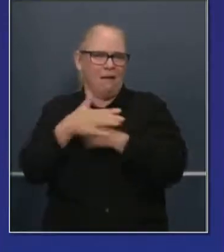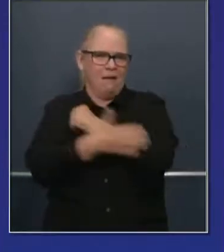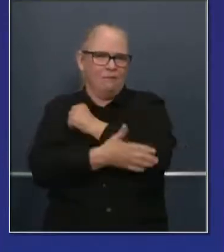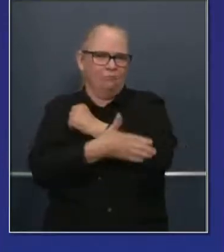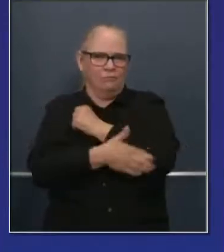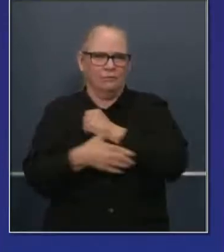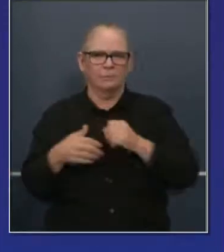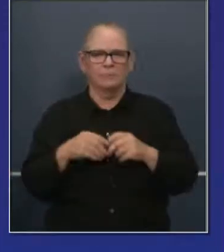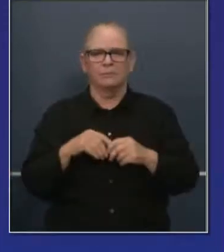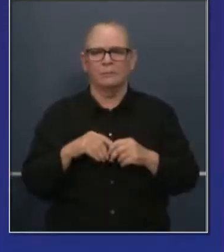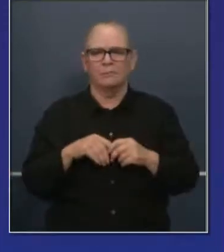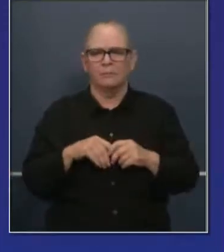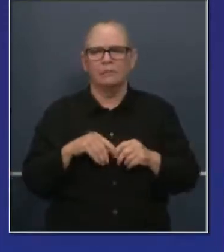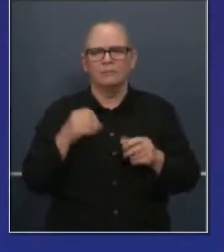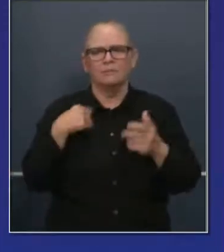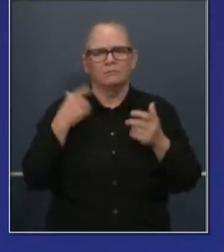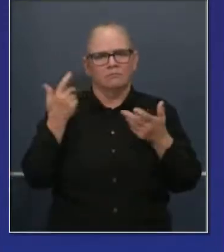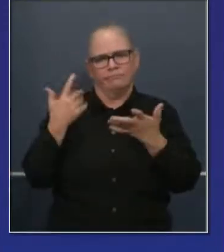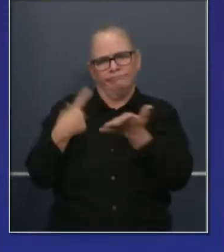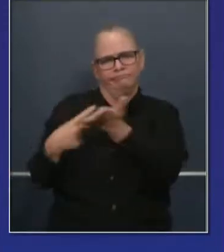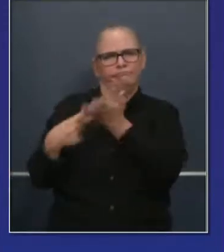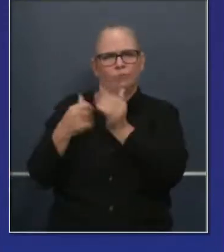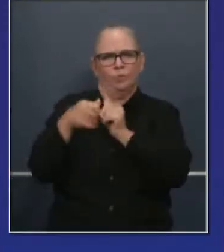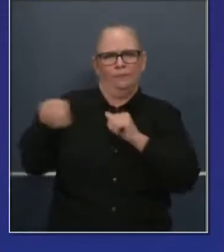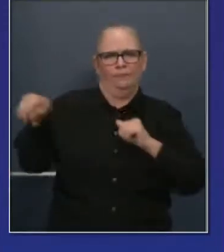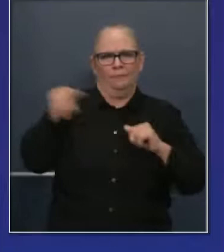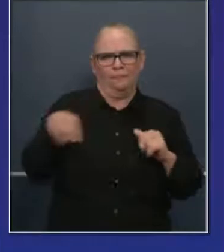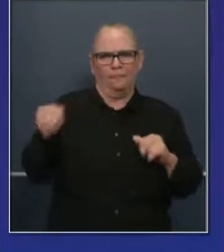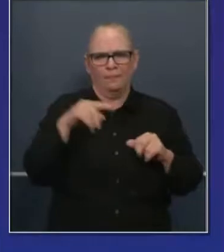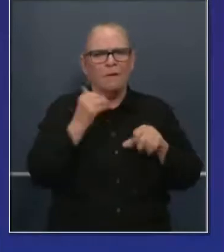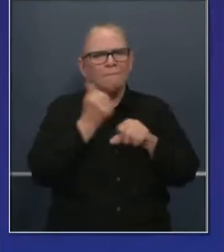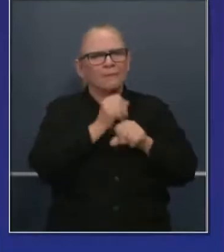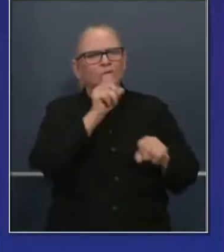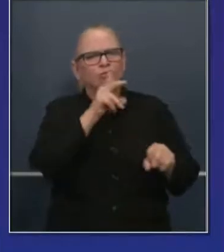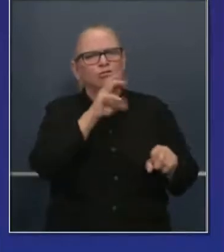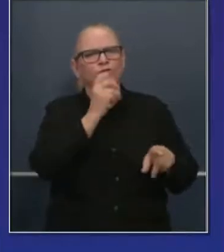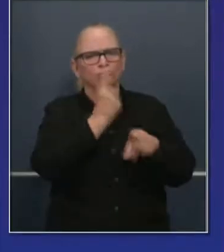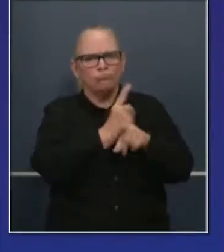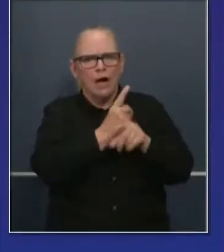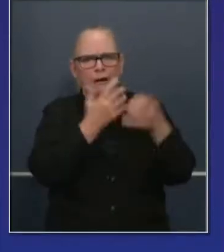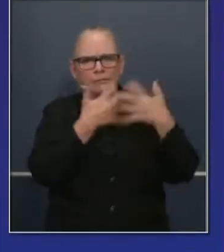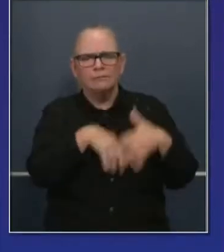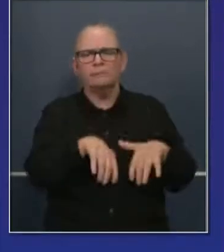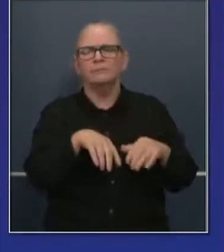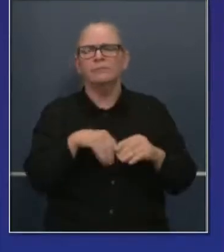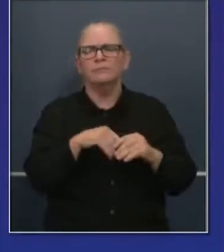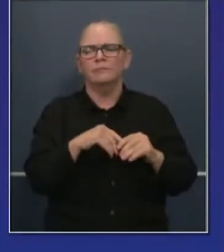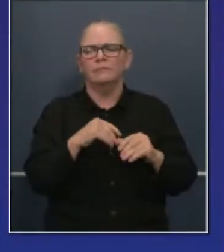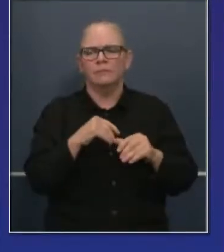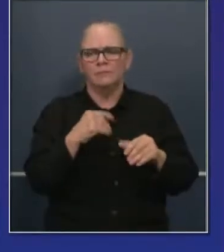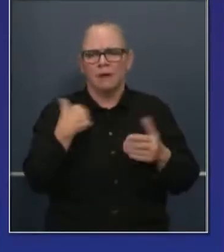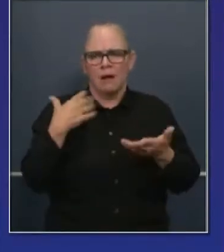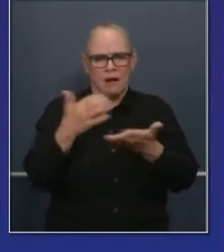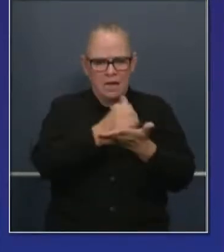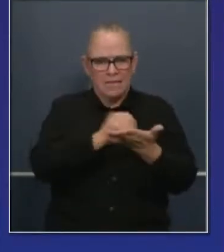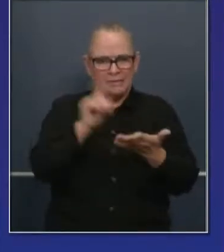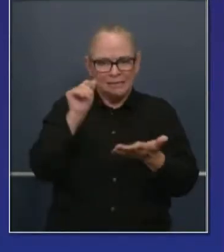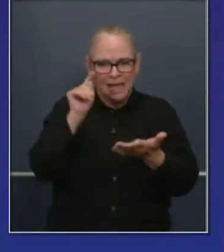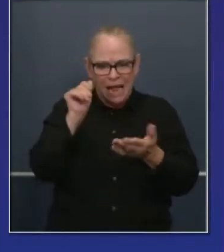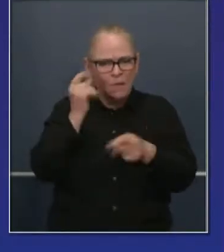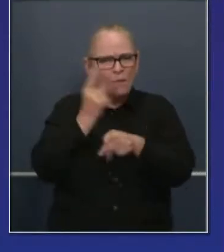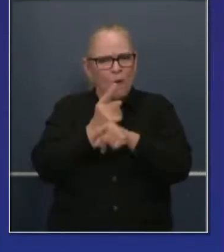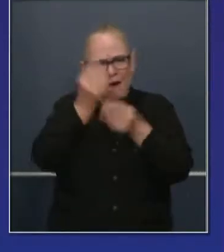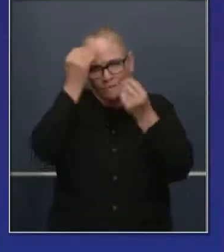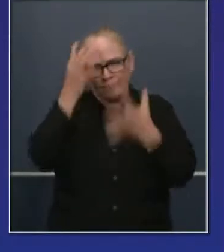detailed conversations with us so we get it right. We make sure we have the data. So as we stick to the plan,